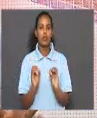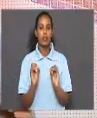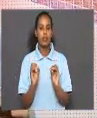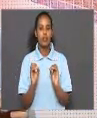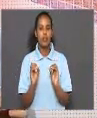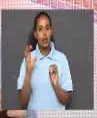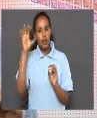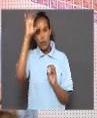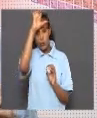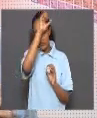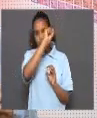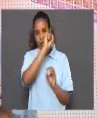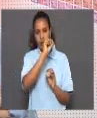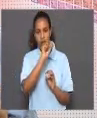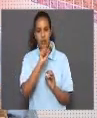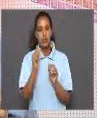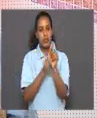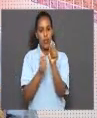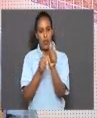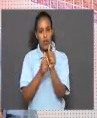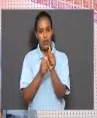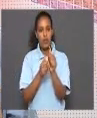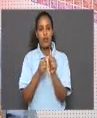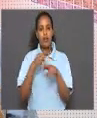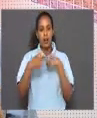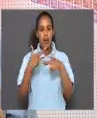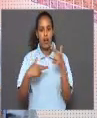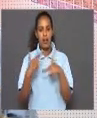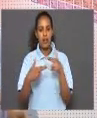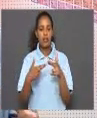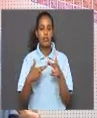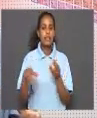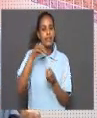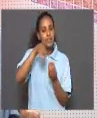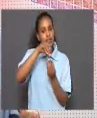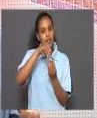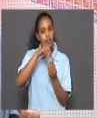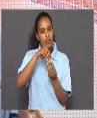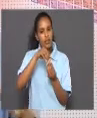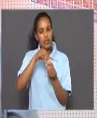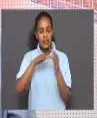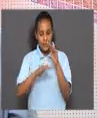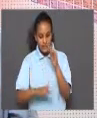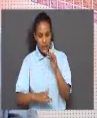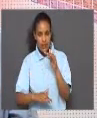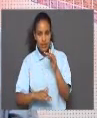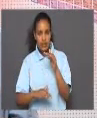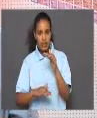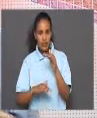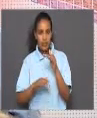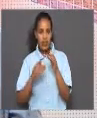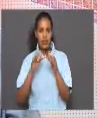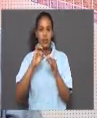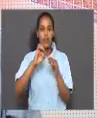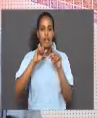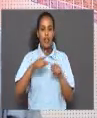Students, predict whether each of the following reactions leads to an increase or a decrease in